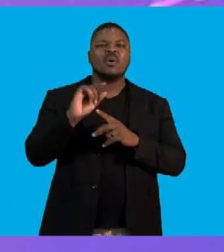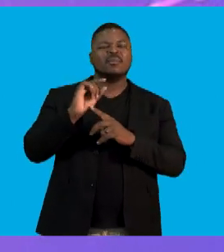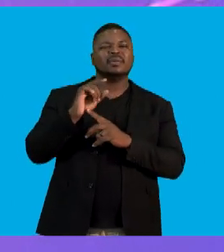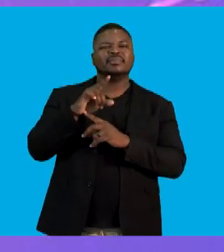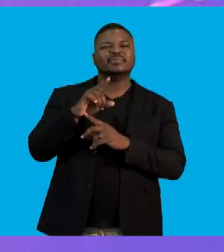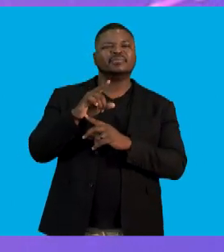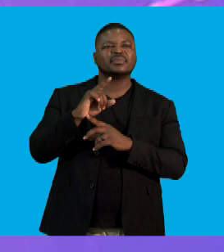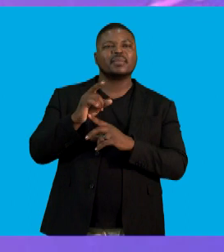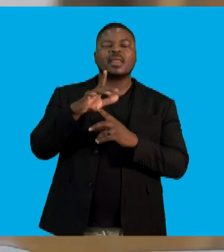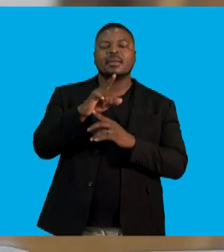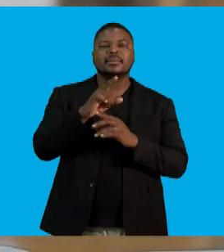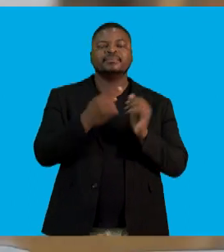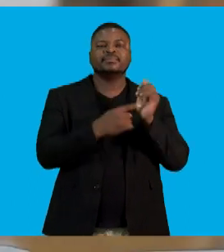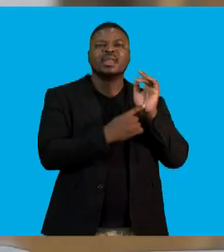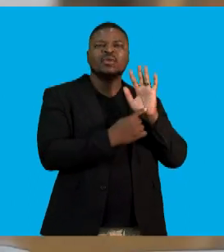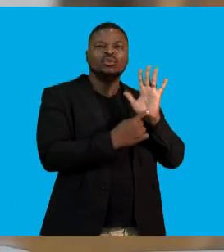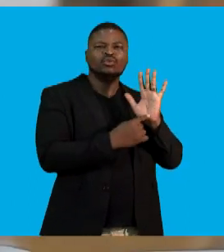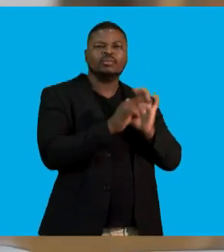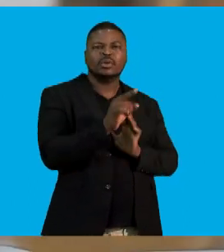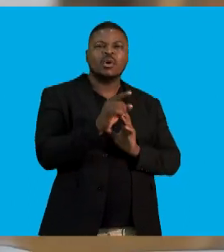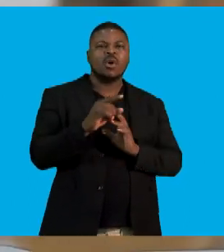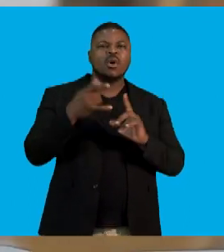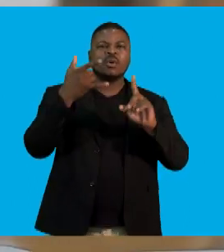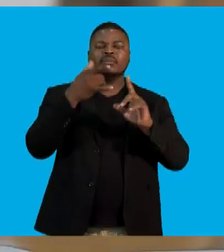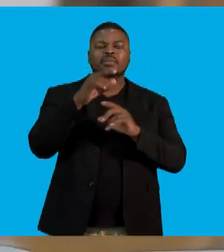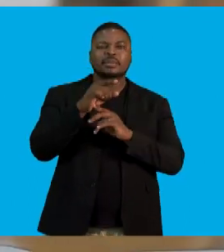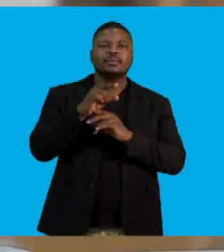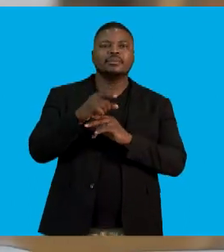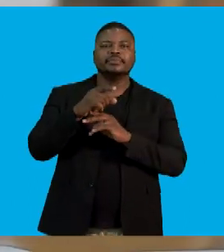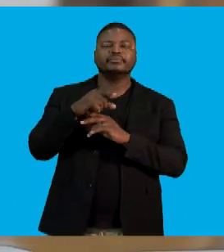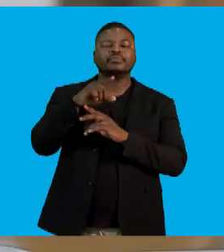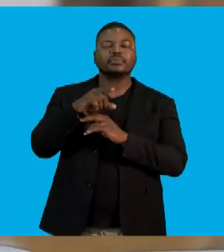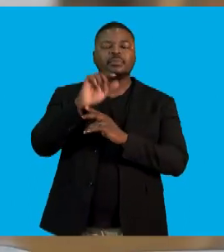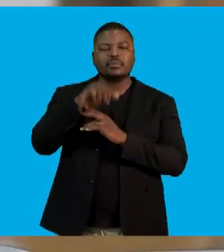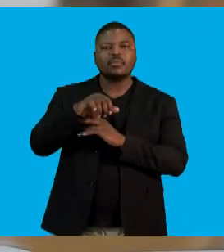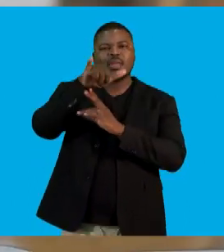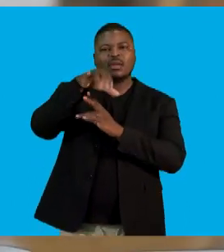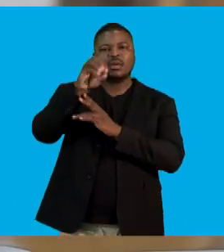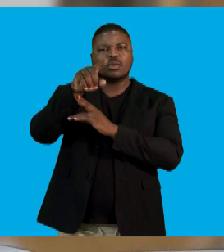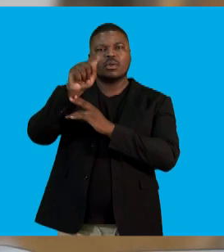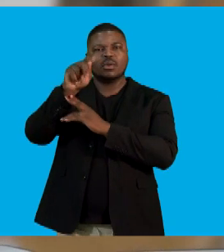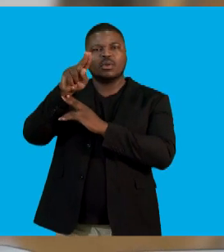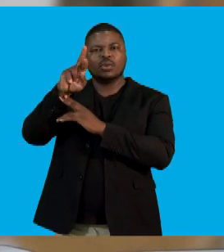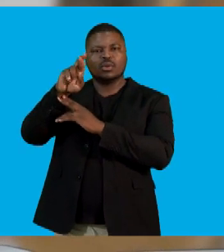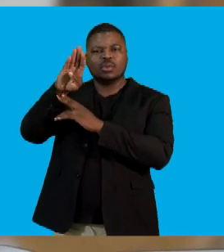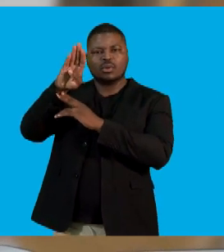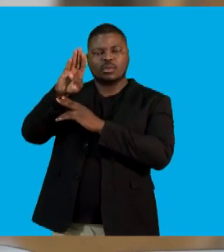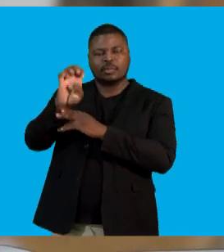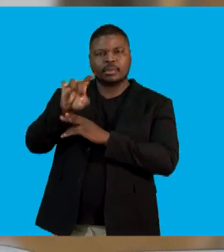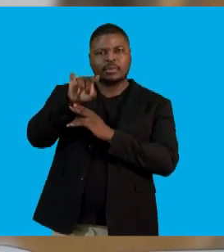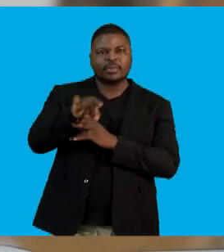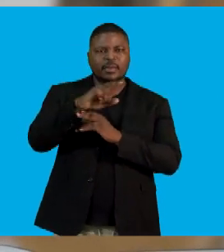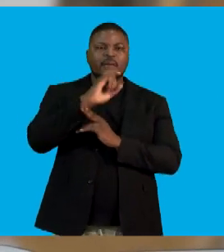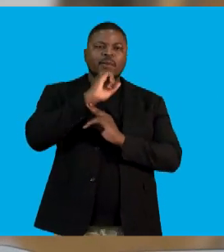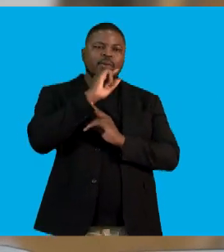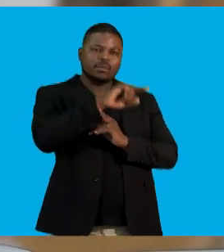of YouTube videos being presented now, especially for children and stuff like that. So it's definitely a platform that is being used more and